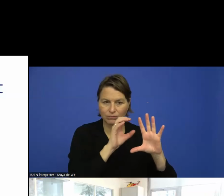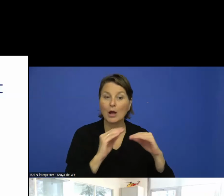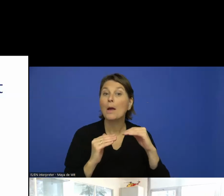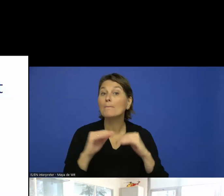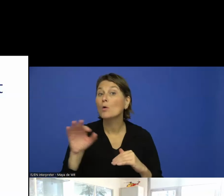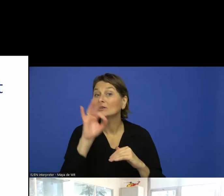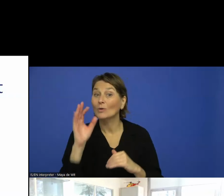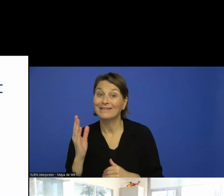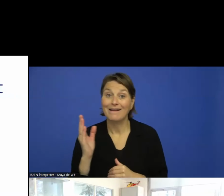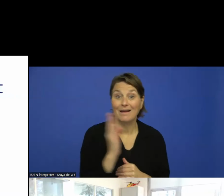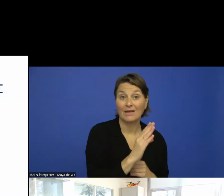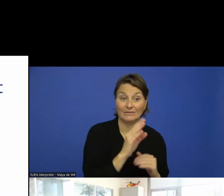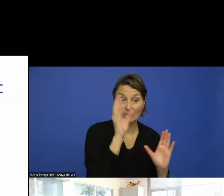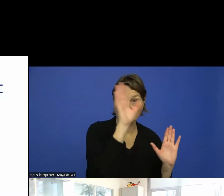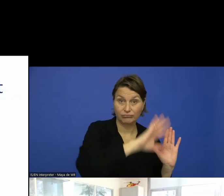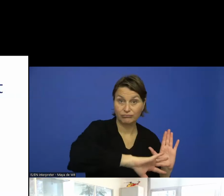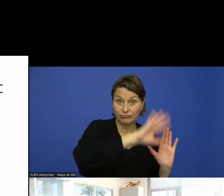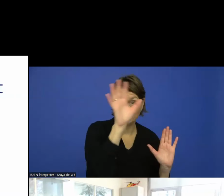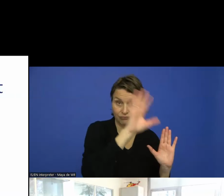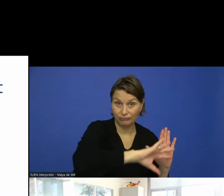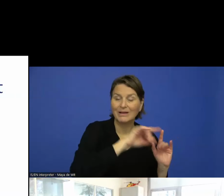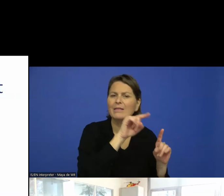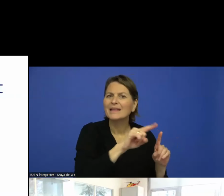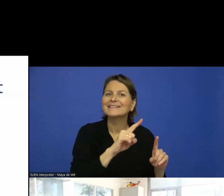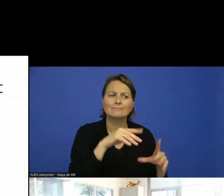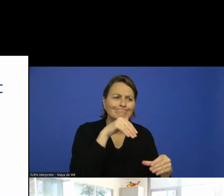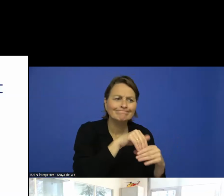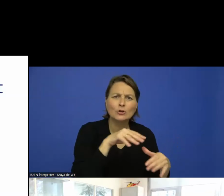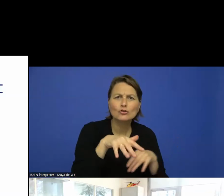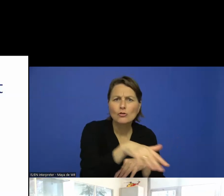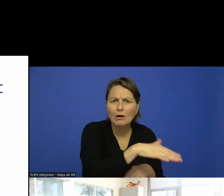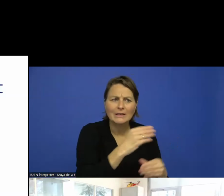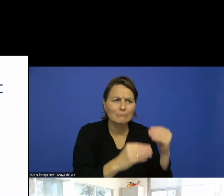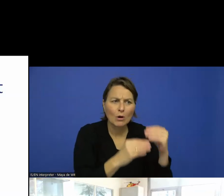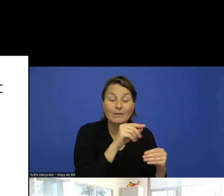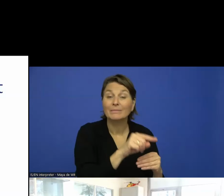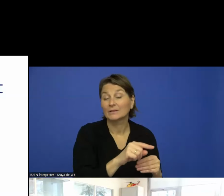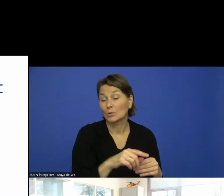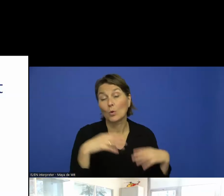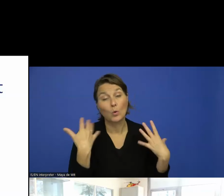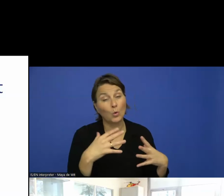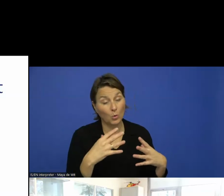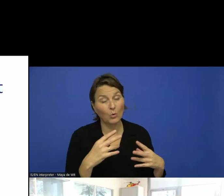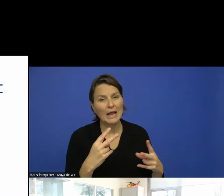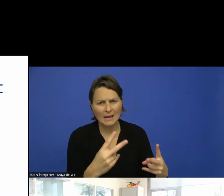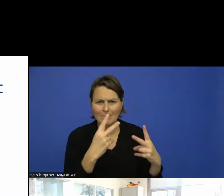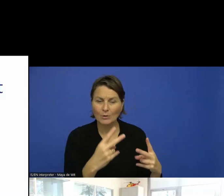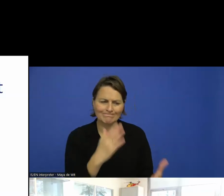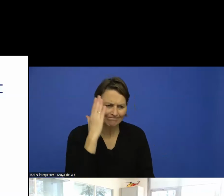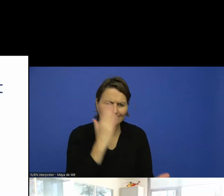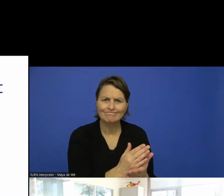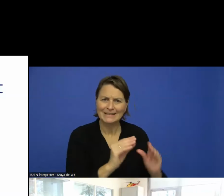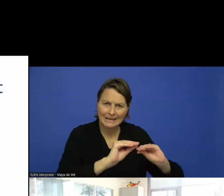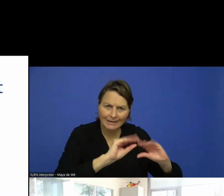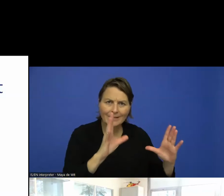side. They're about the context and the problem. And that's so important to have the right problem, and then you can go